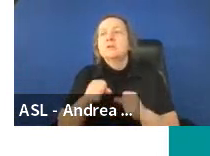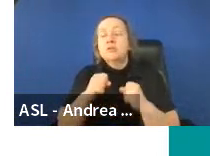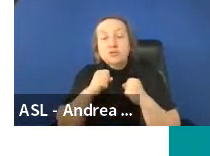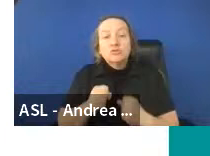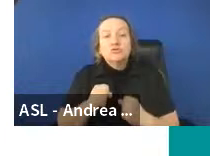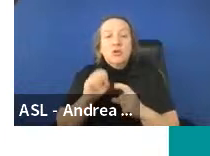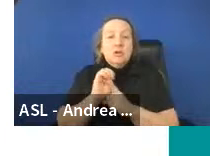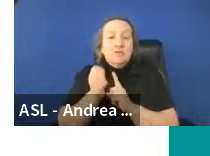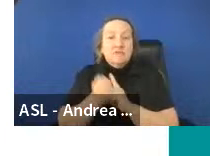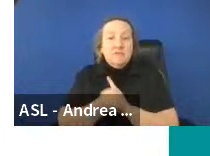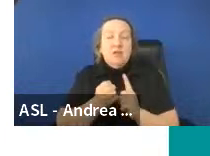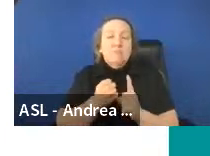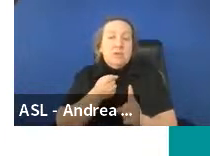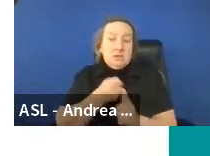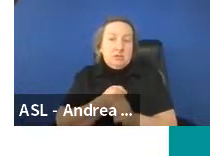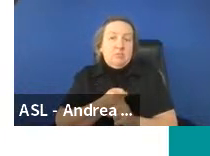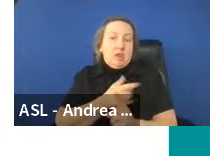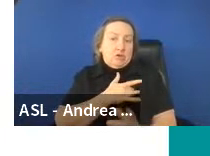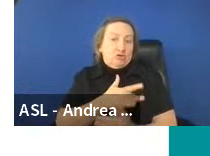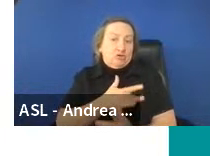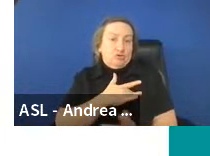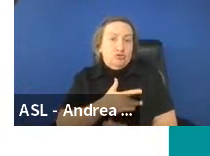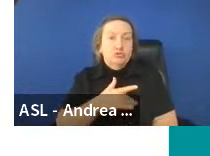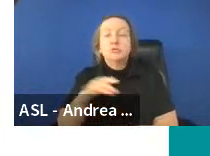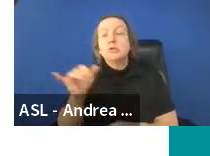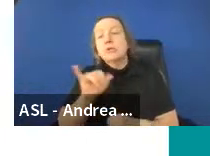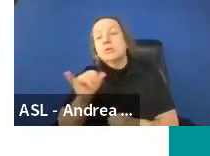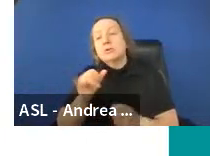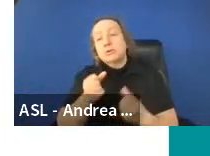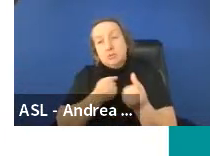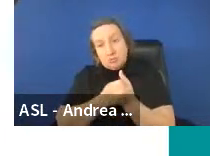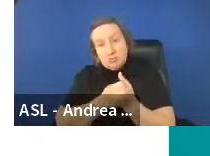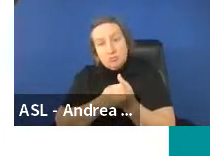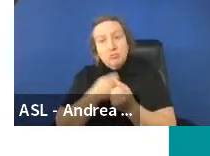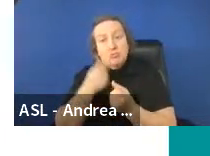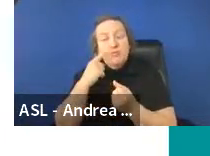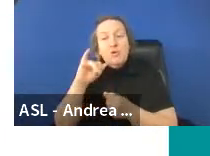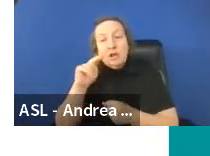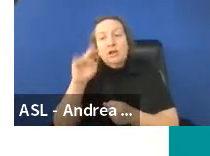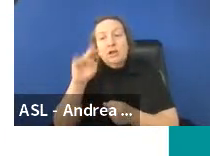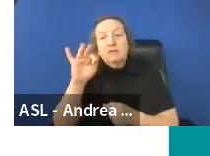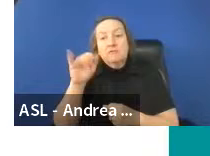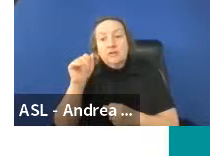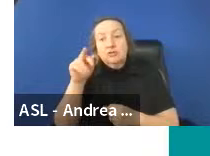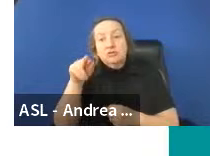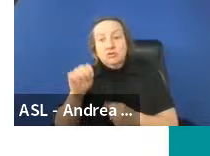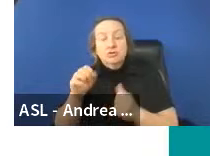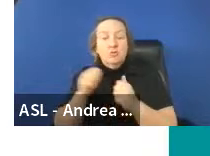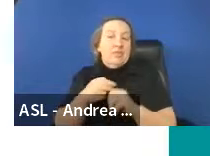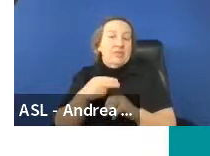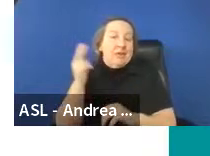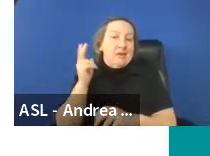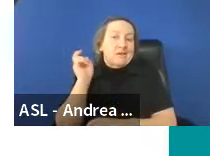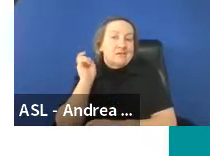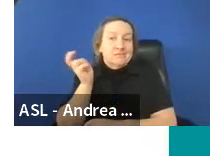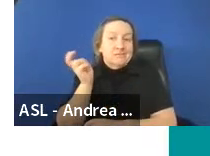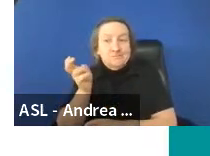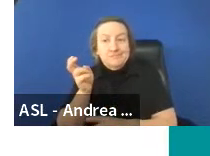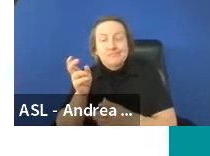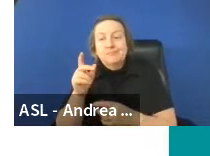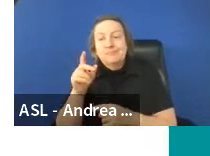environmental impact concerns, and there was also support for infrastructure that promotes high capacity transit and low